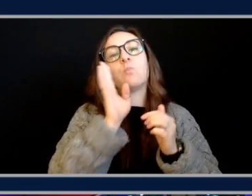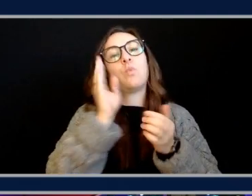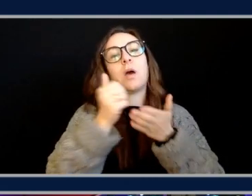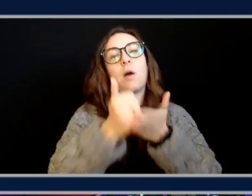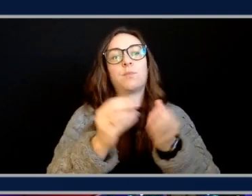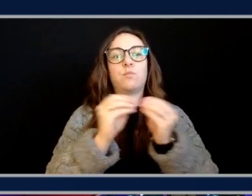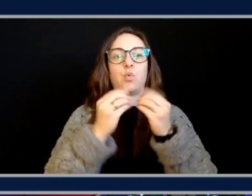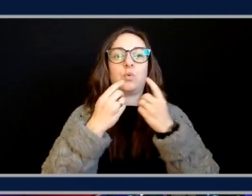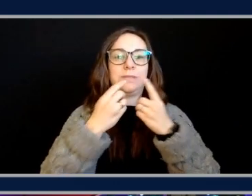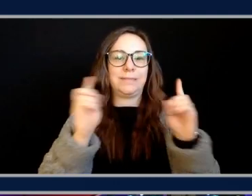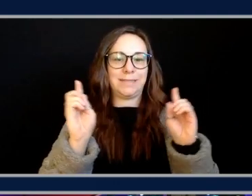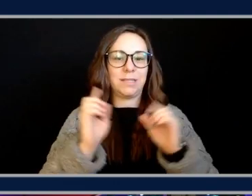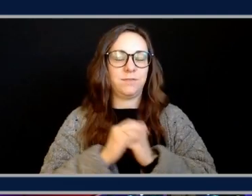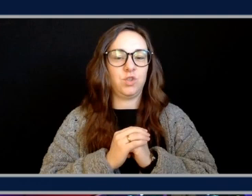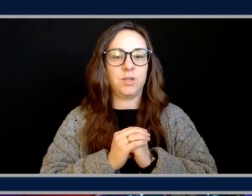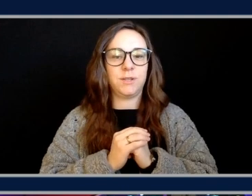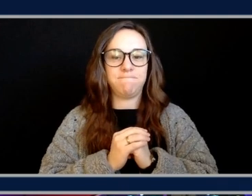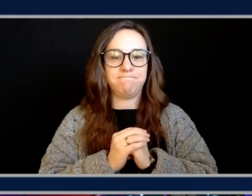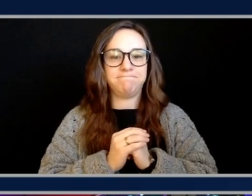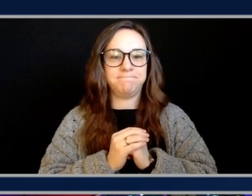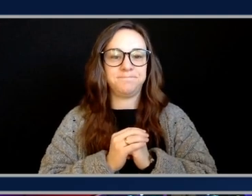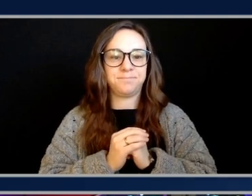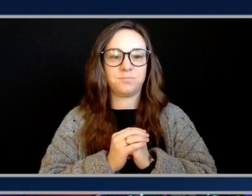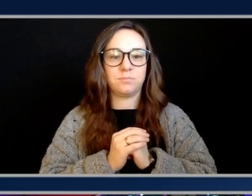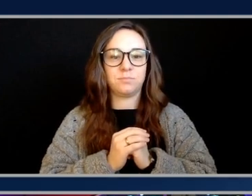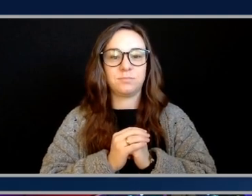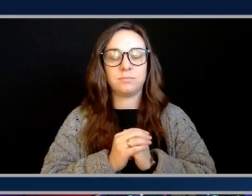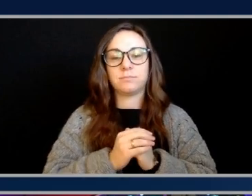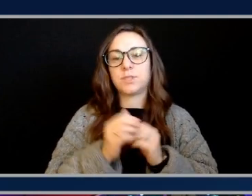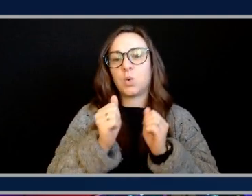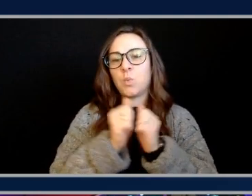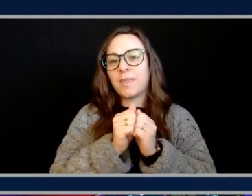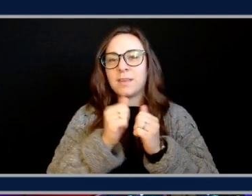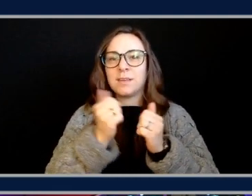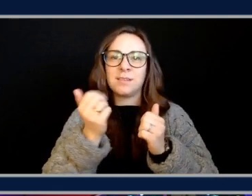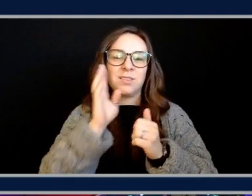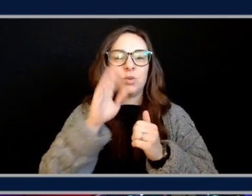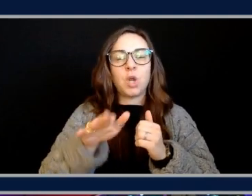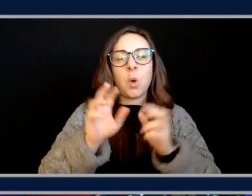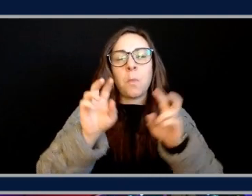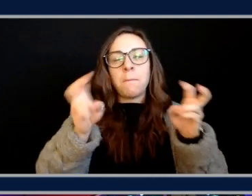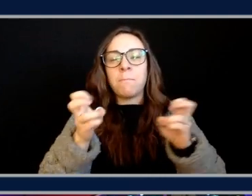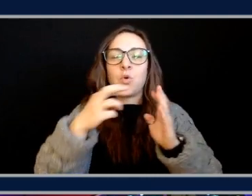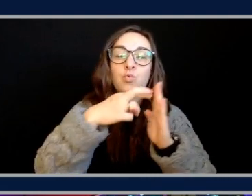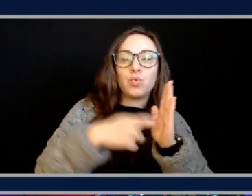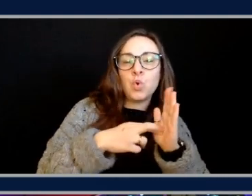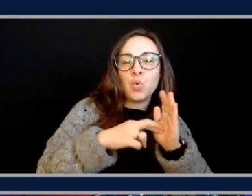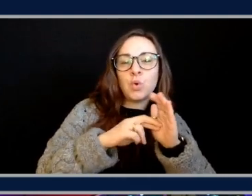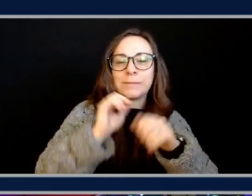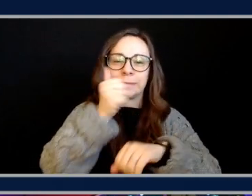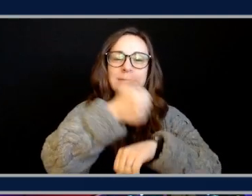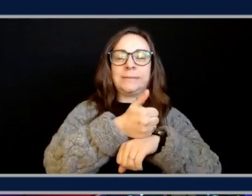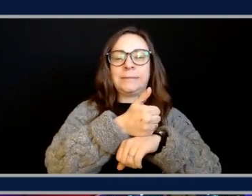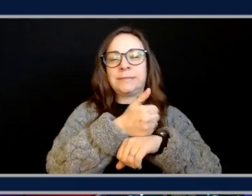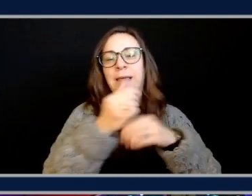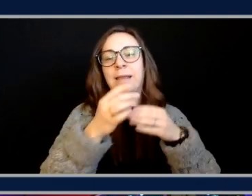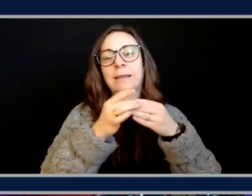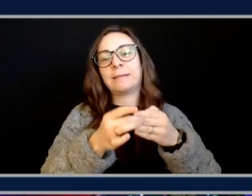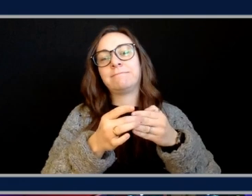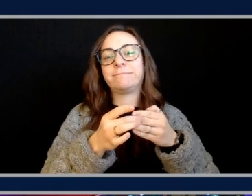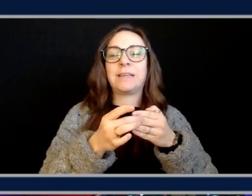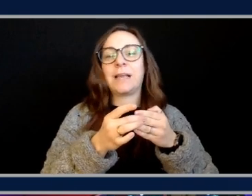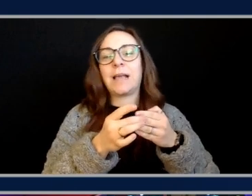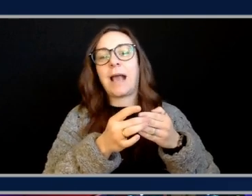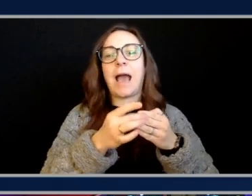with giving a rules or kind of set of guidelines to the system to allow it to choose instances on